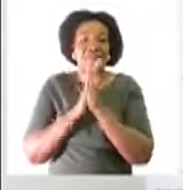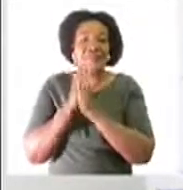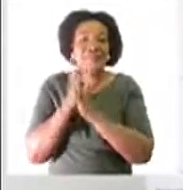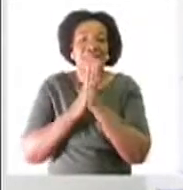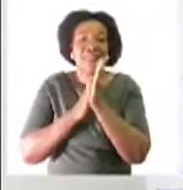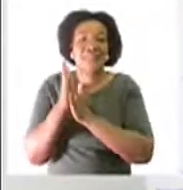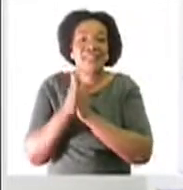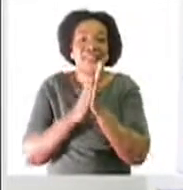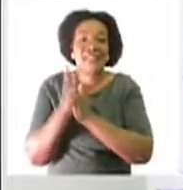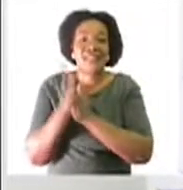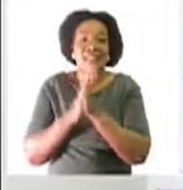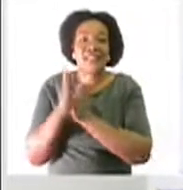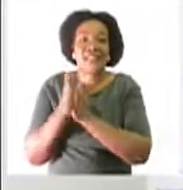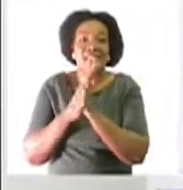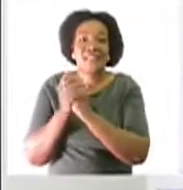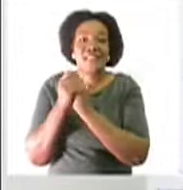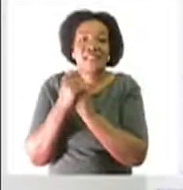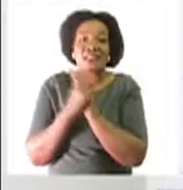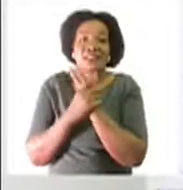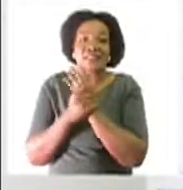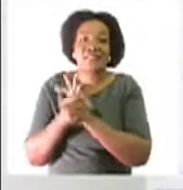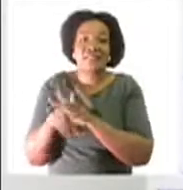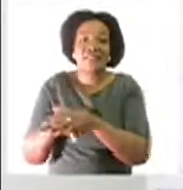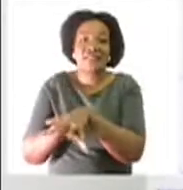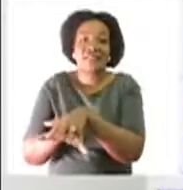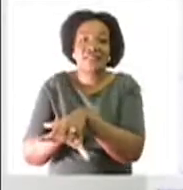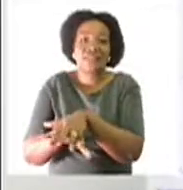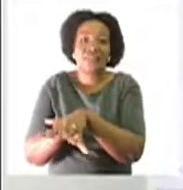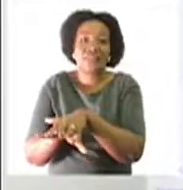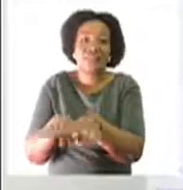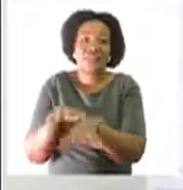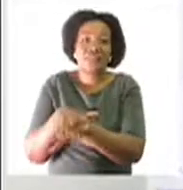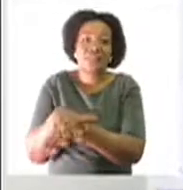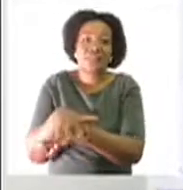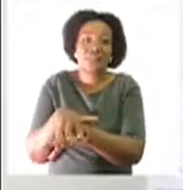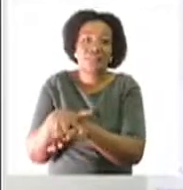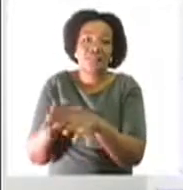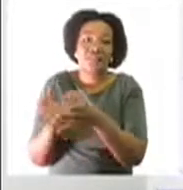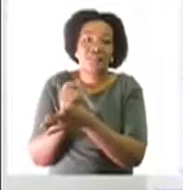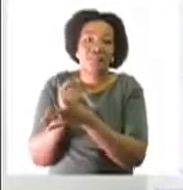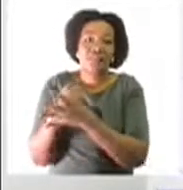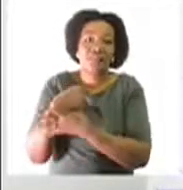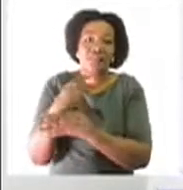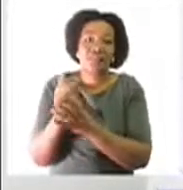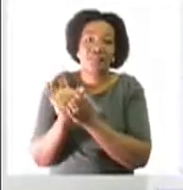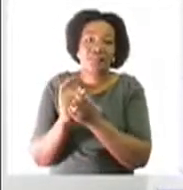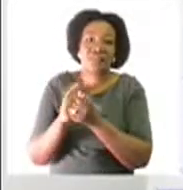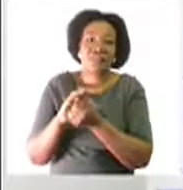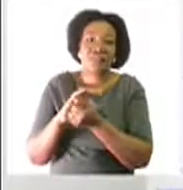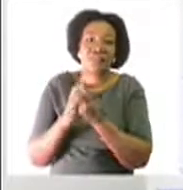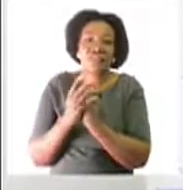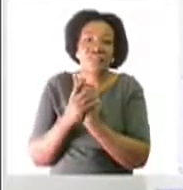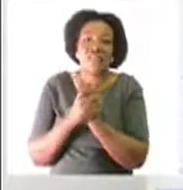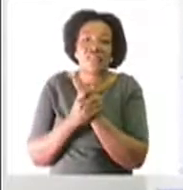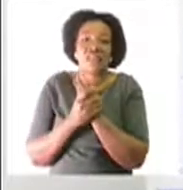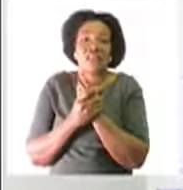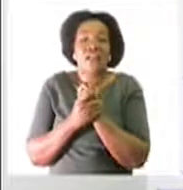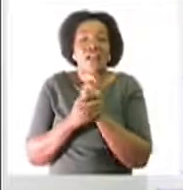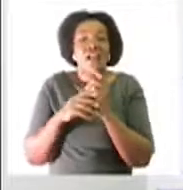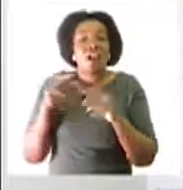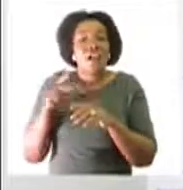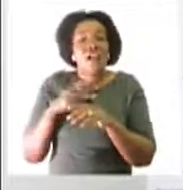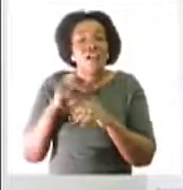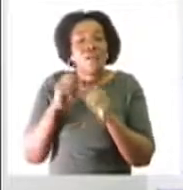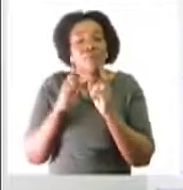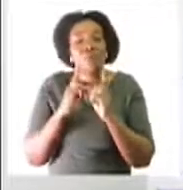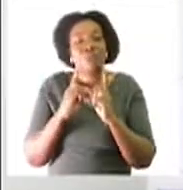sanitize our hands between the fingers and around our thumbs, and always remember to